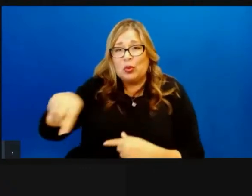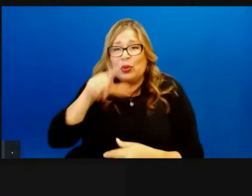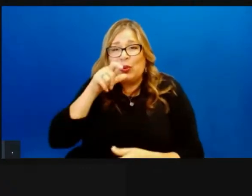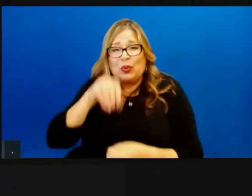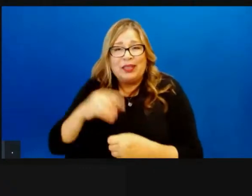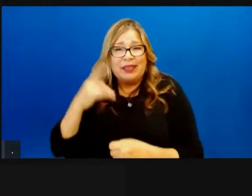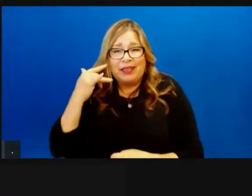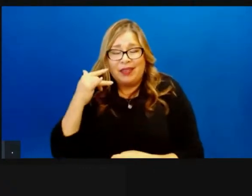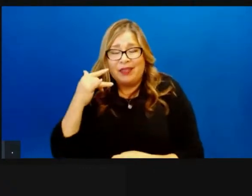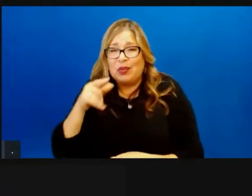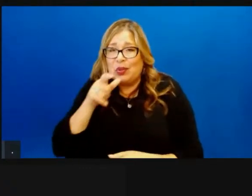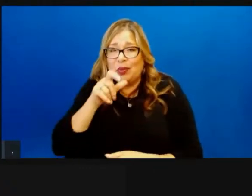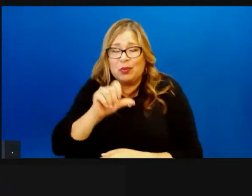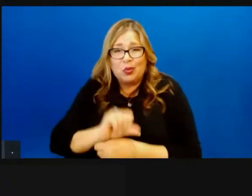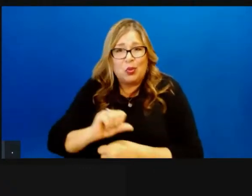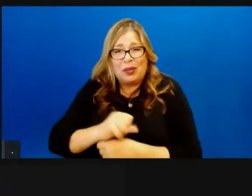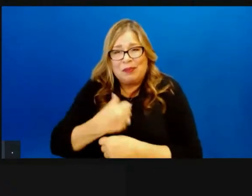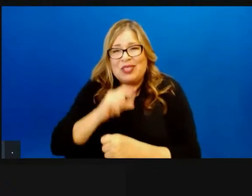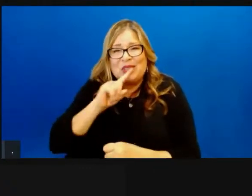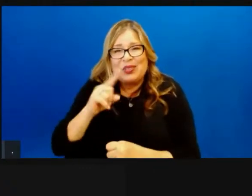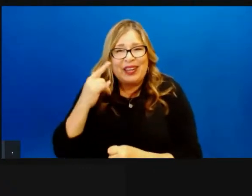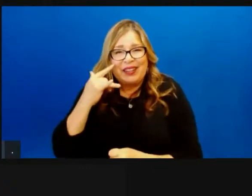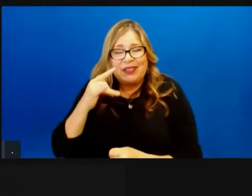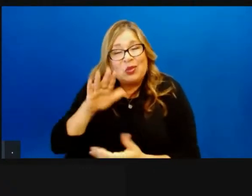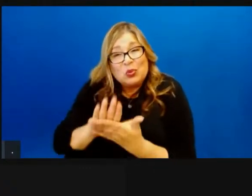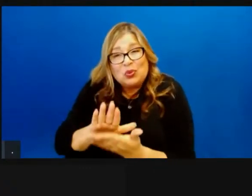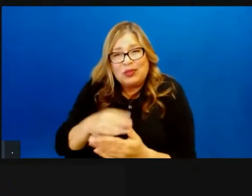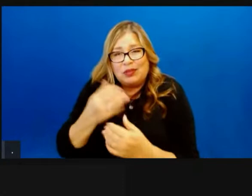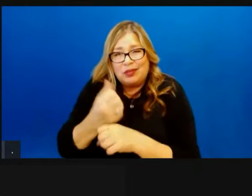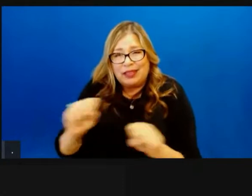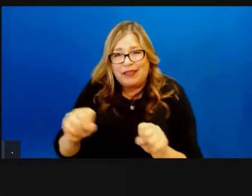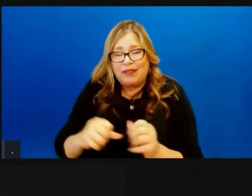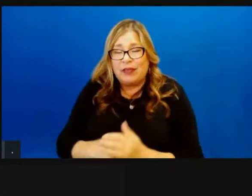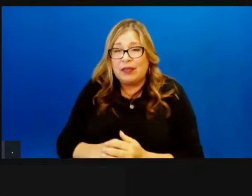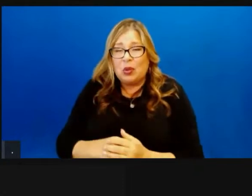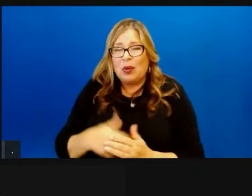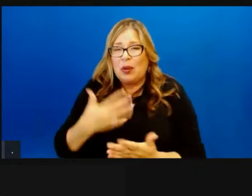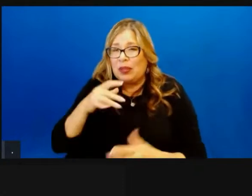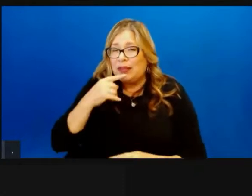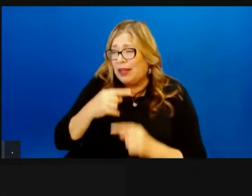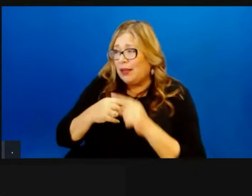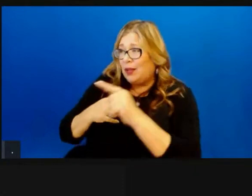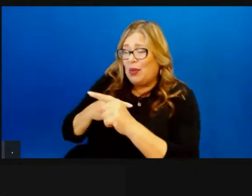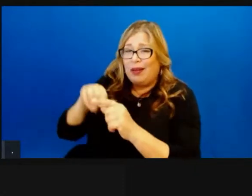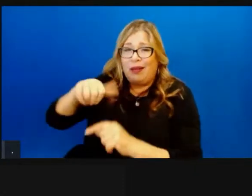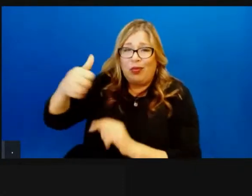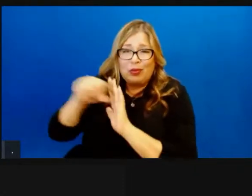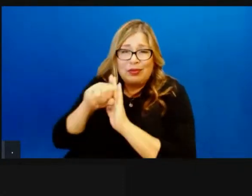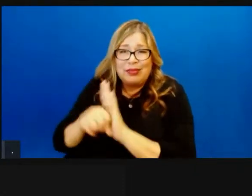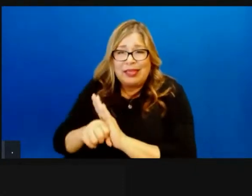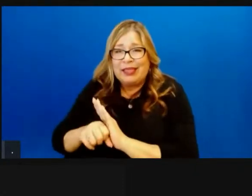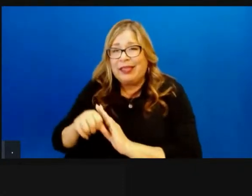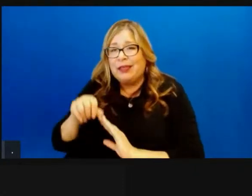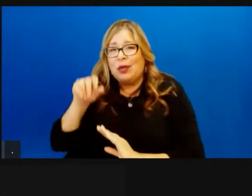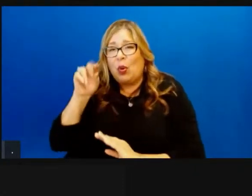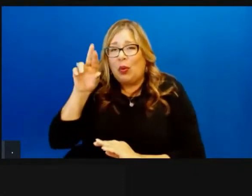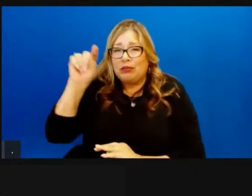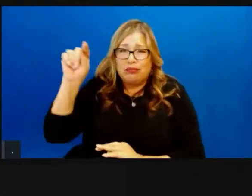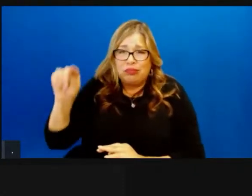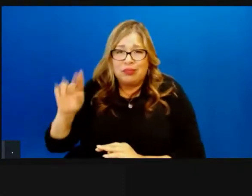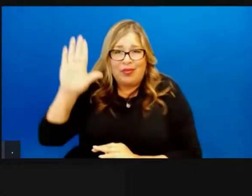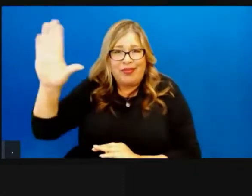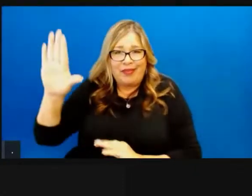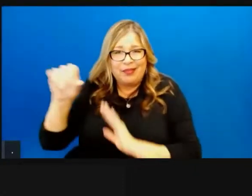without saying, well, the approach of one other state or a set of states is better